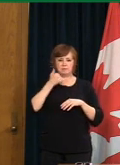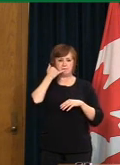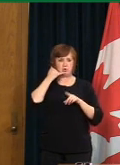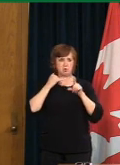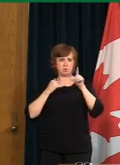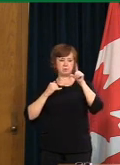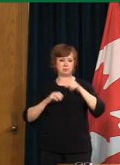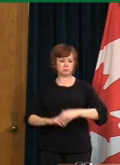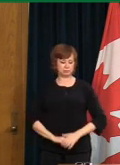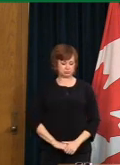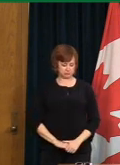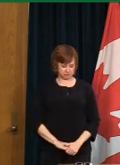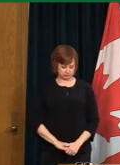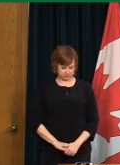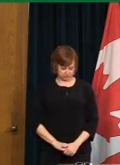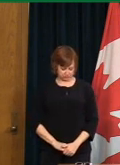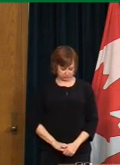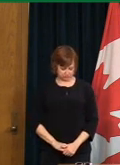line.